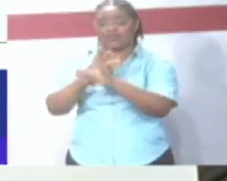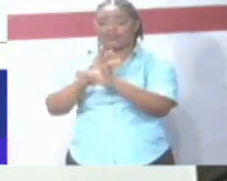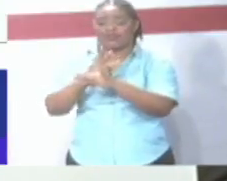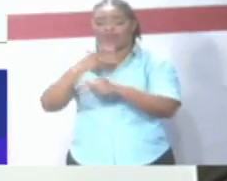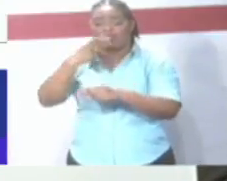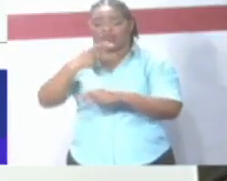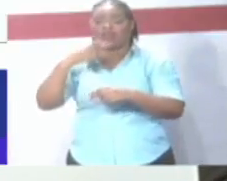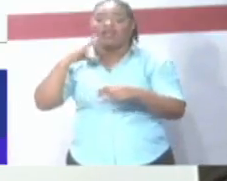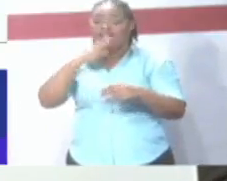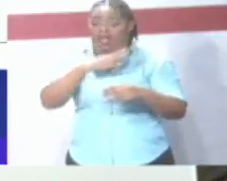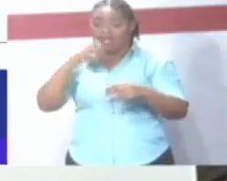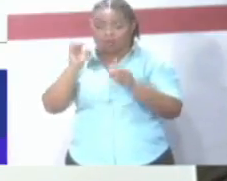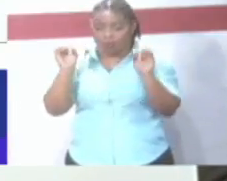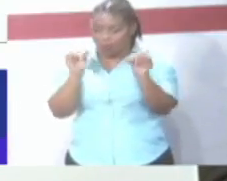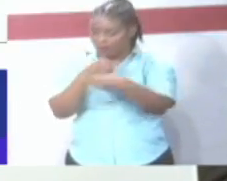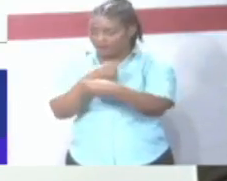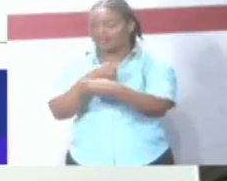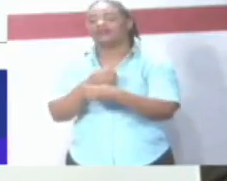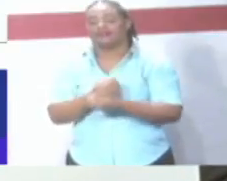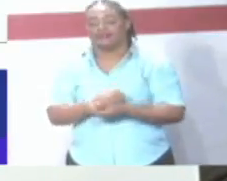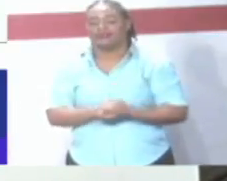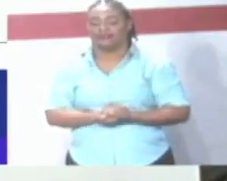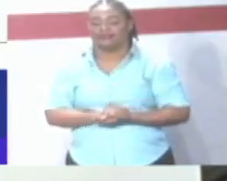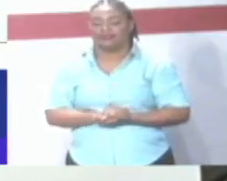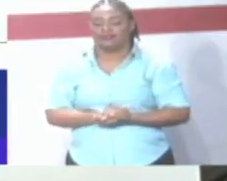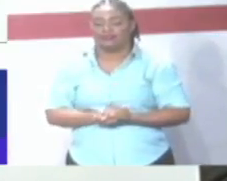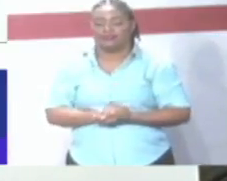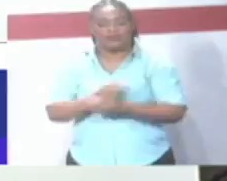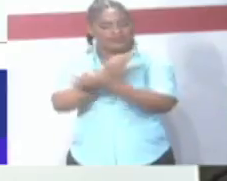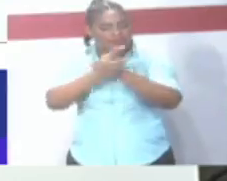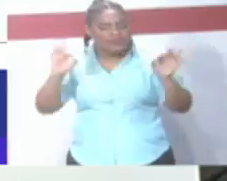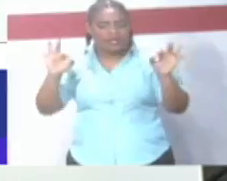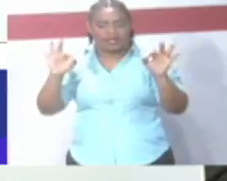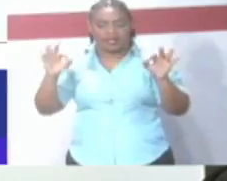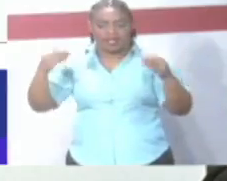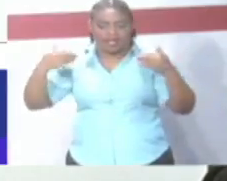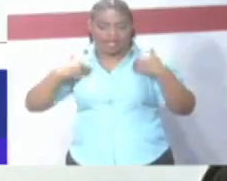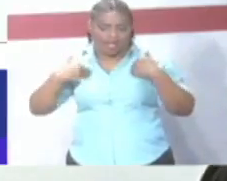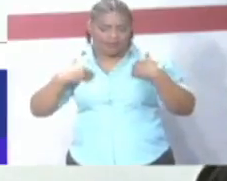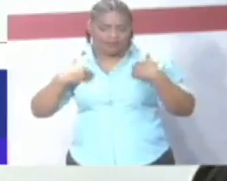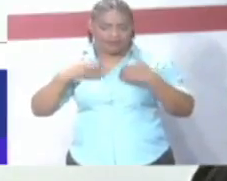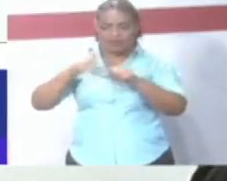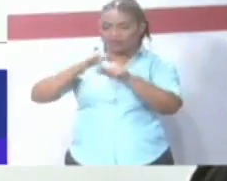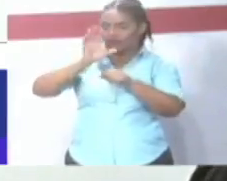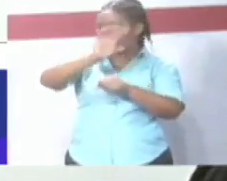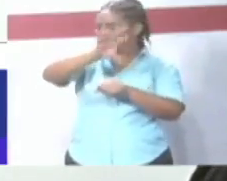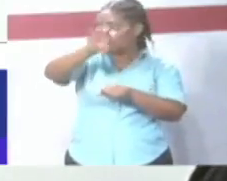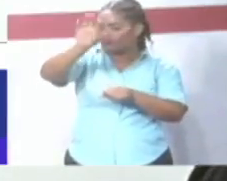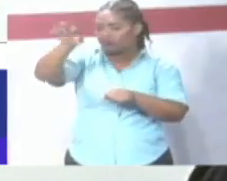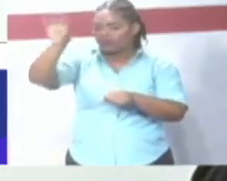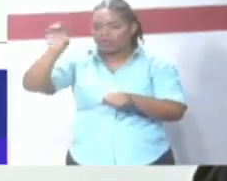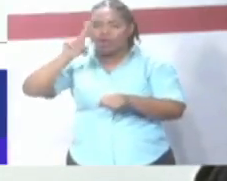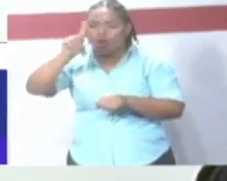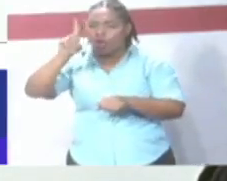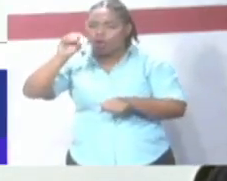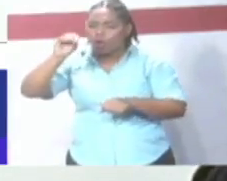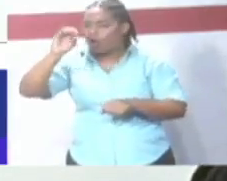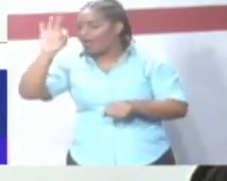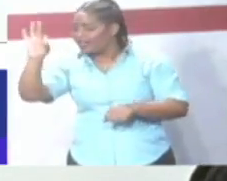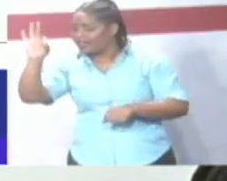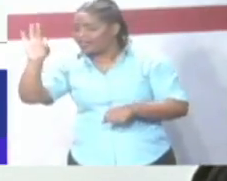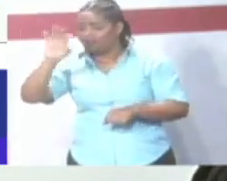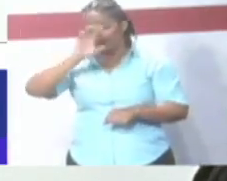safe, effective, and they are free and available and accessible all over all 109 locations. No